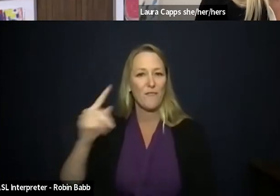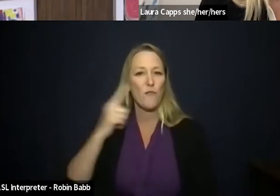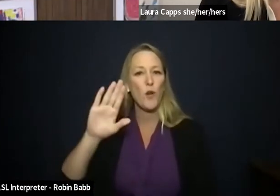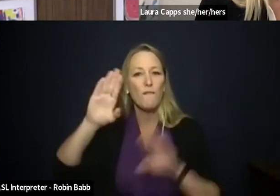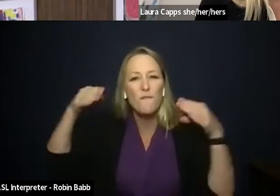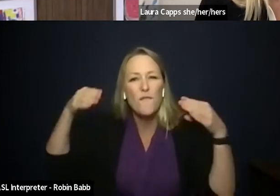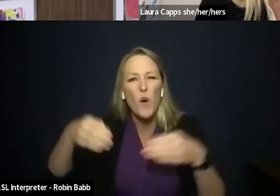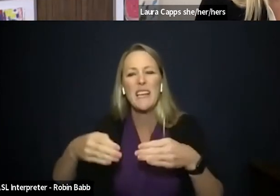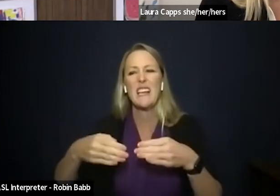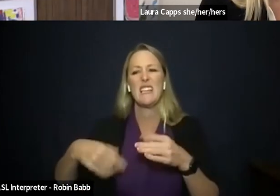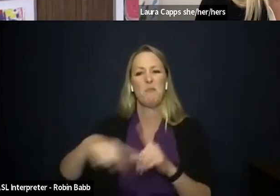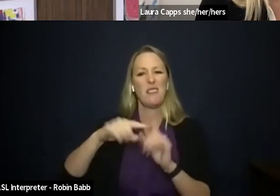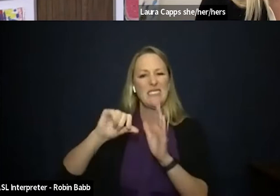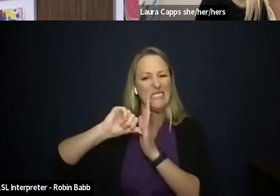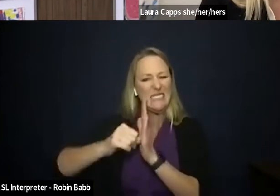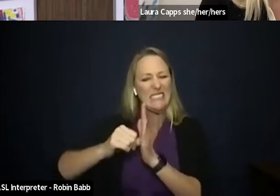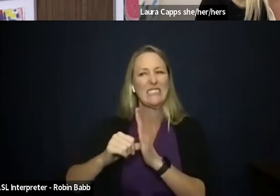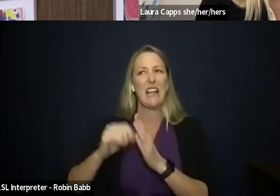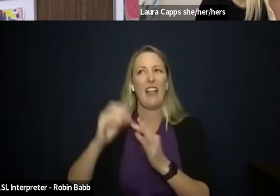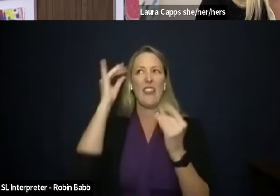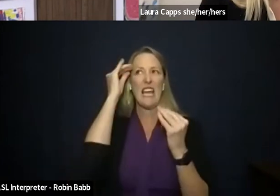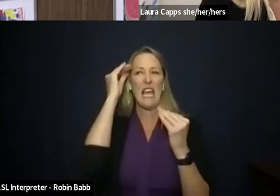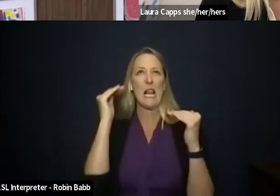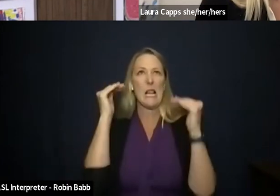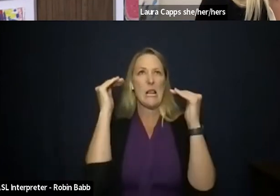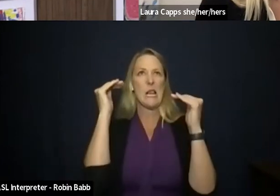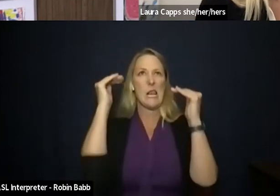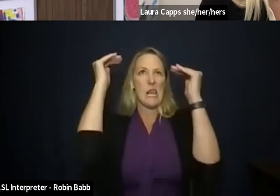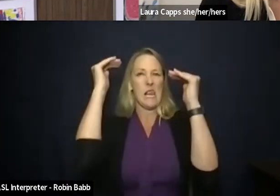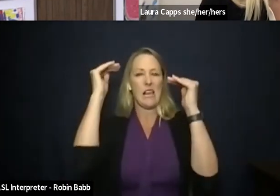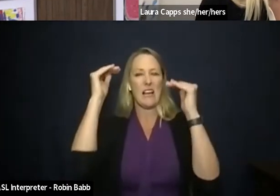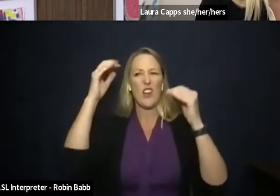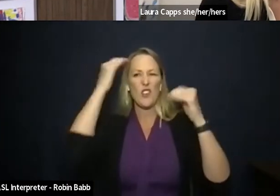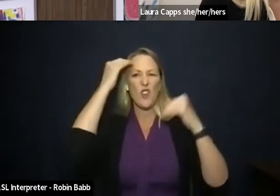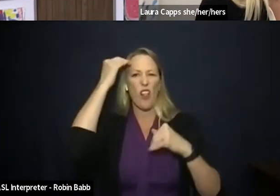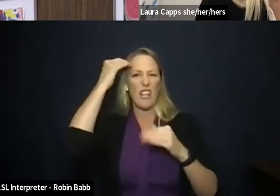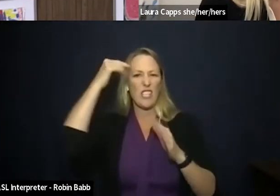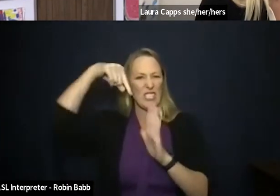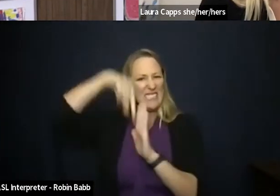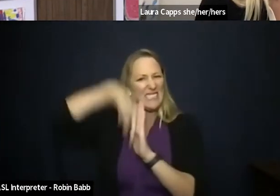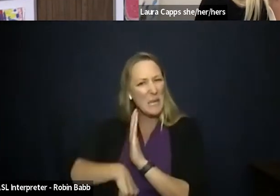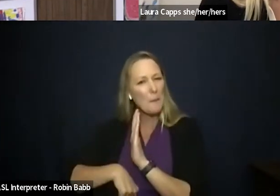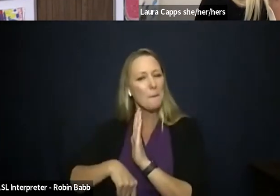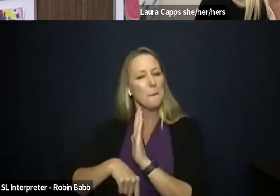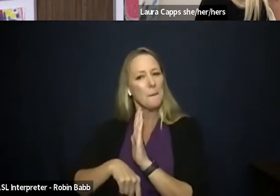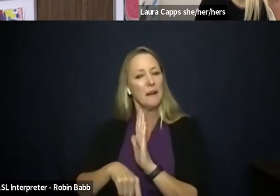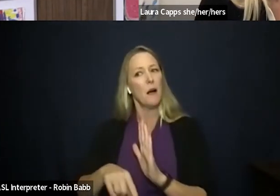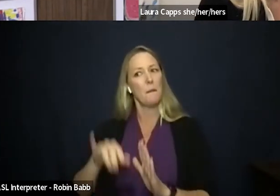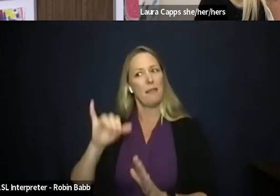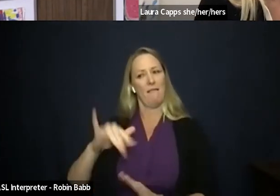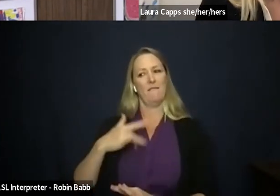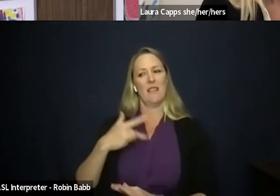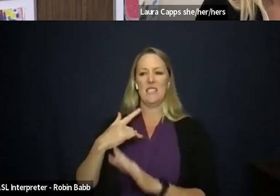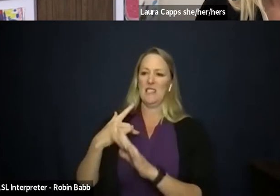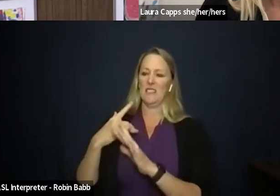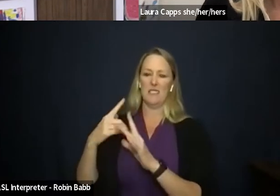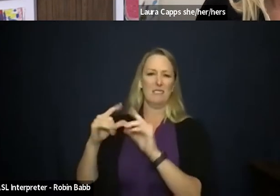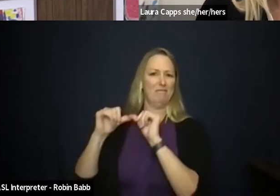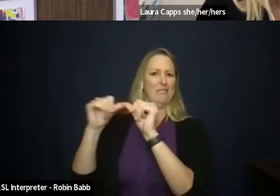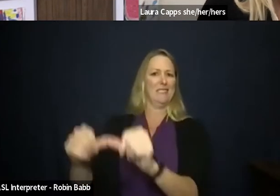emphasis on higher order thinking and depth of knowledge and really continuing a long tradition of excellence at